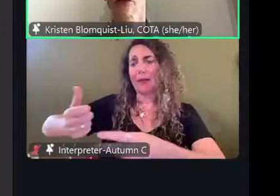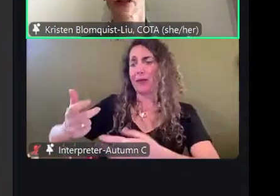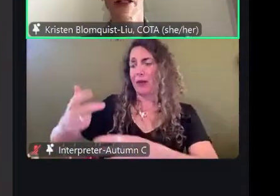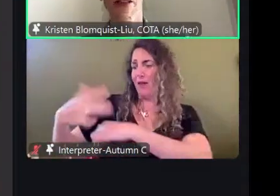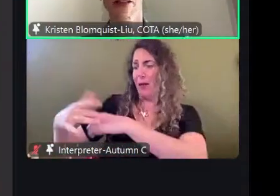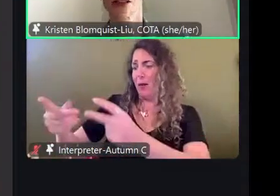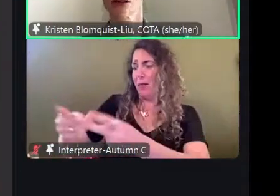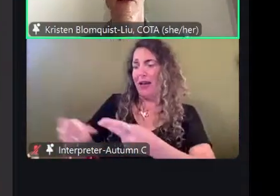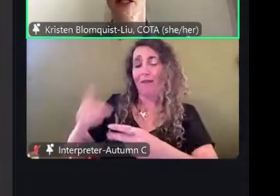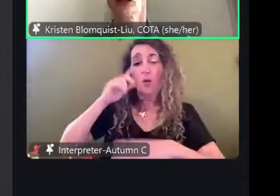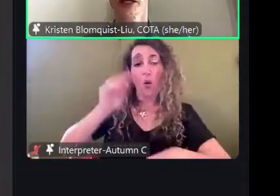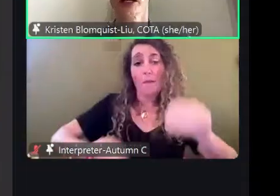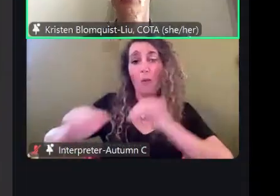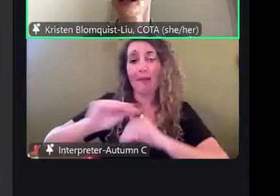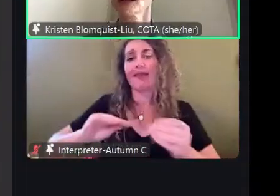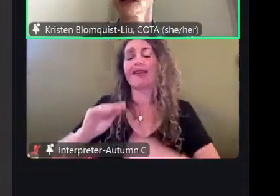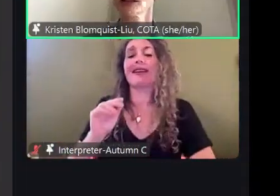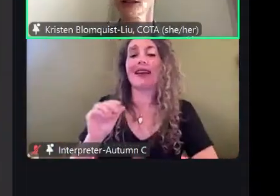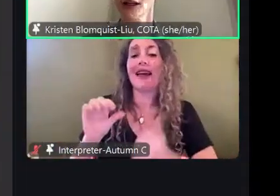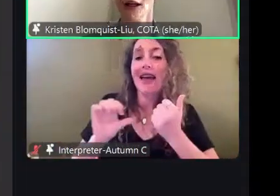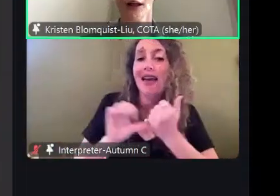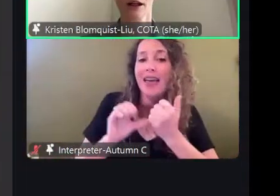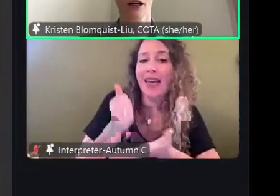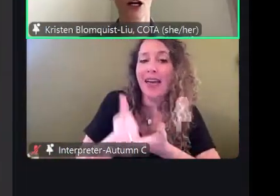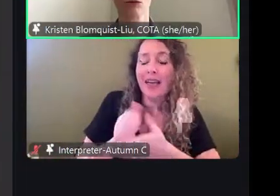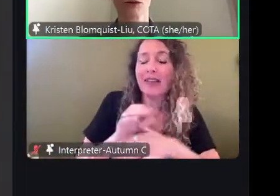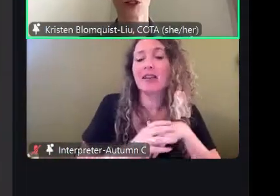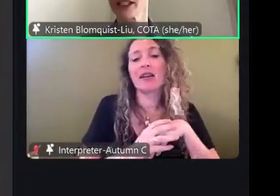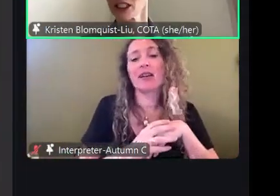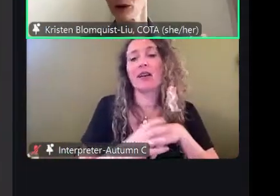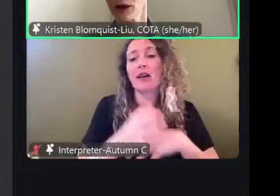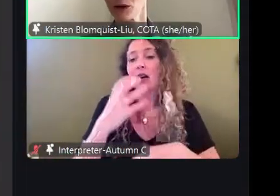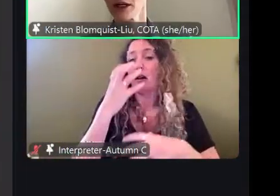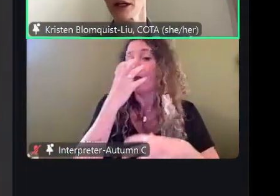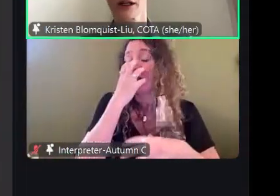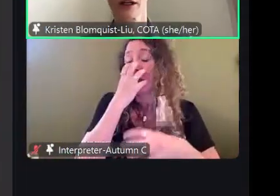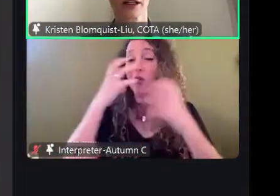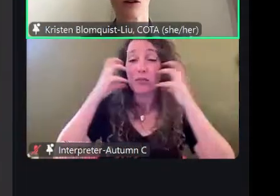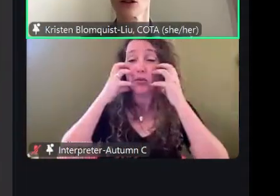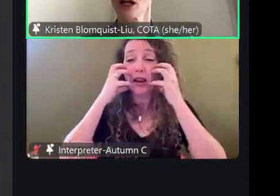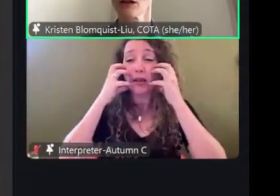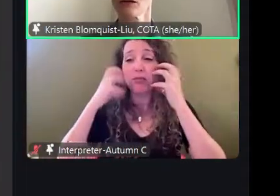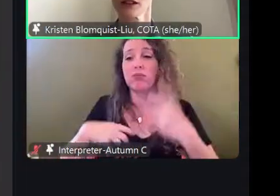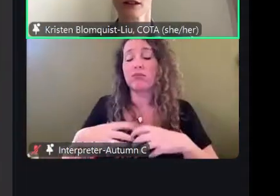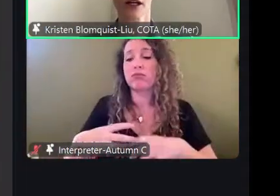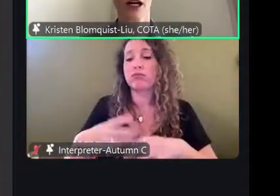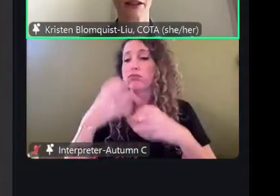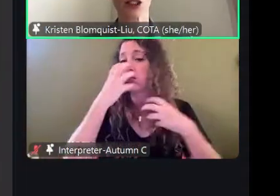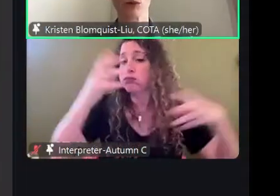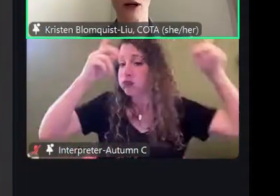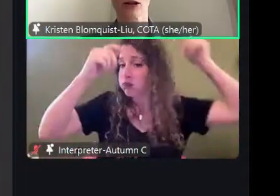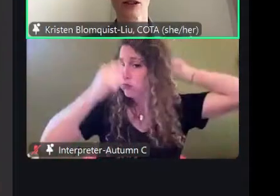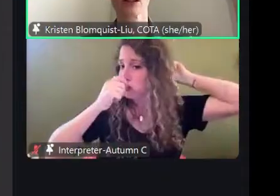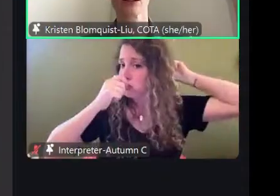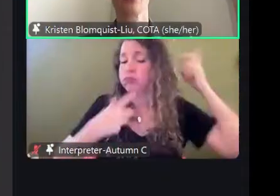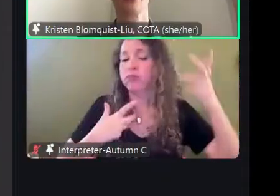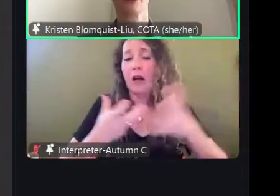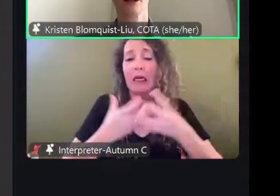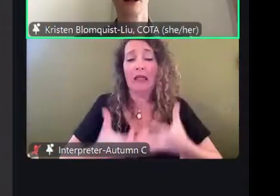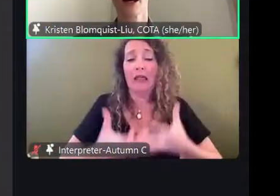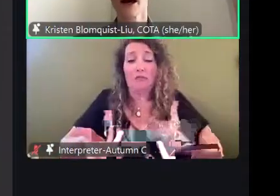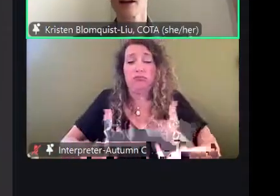Also normalizing the use of respirator masks, especially when we're around a lot of heavy